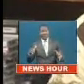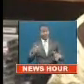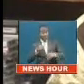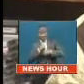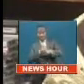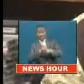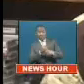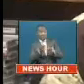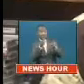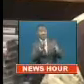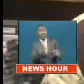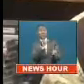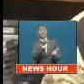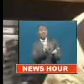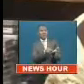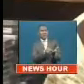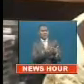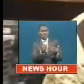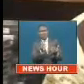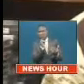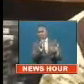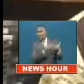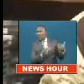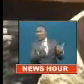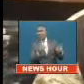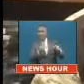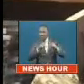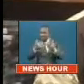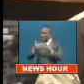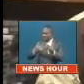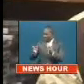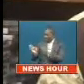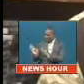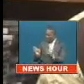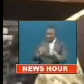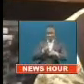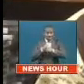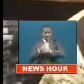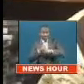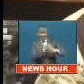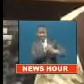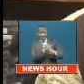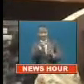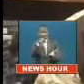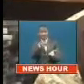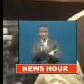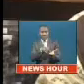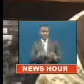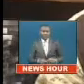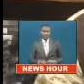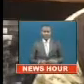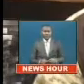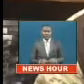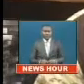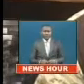about when the incident has happened already, but mechanisms that are put in place to ensure that people are deterred, people